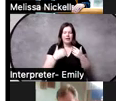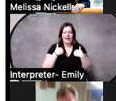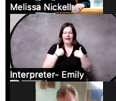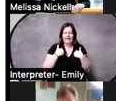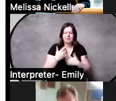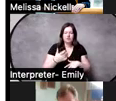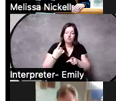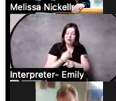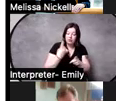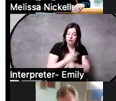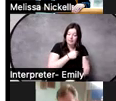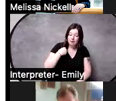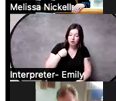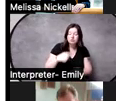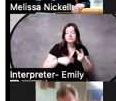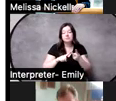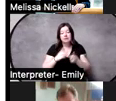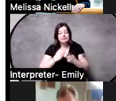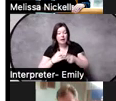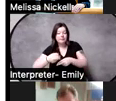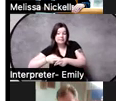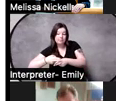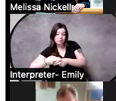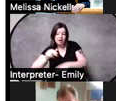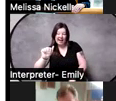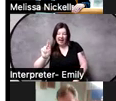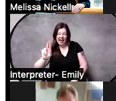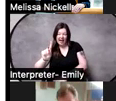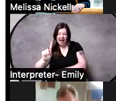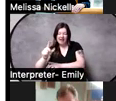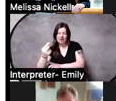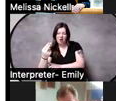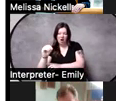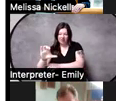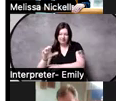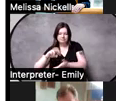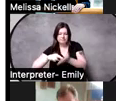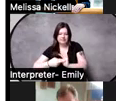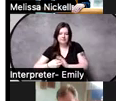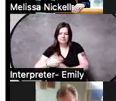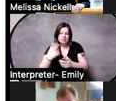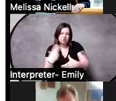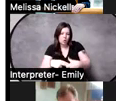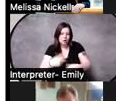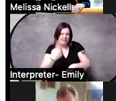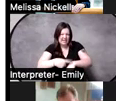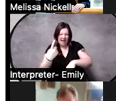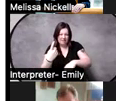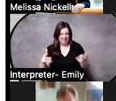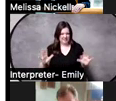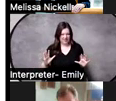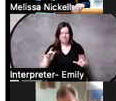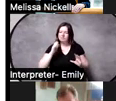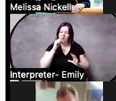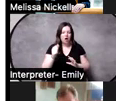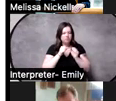members, people that may come on and just be present for a particular one single study section, but they're not regular members, but they